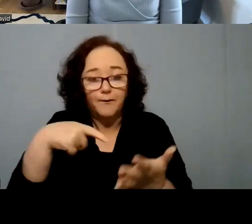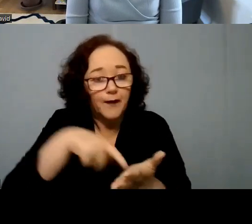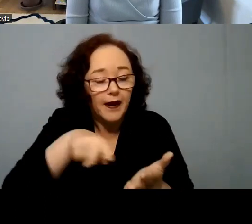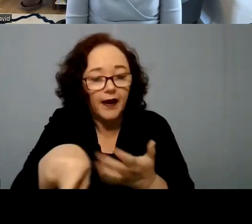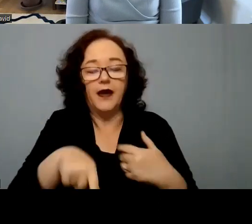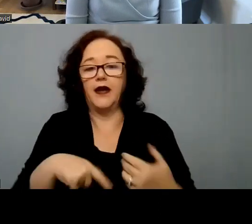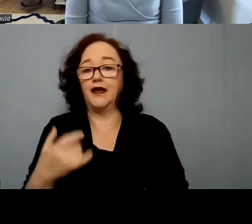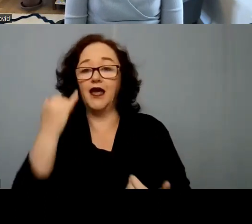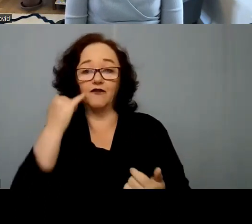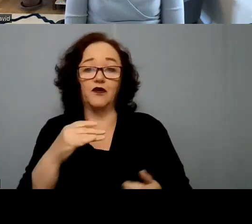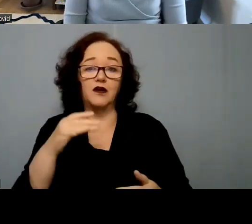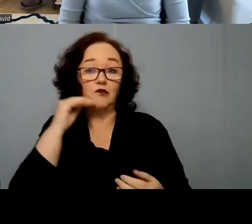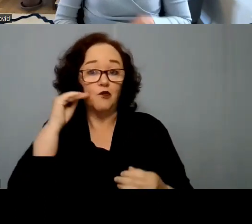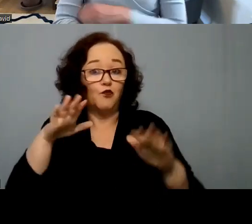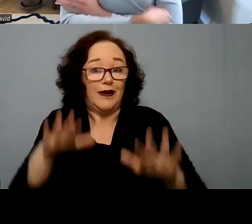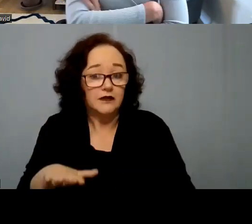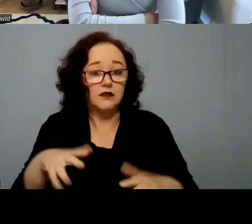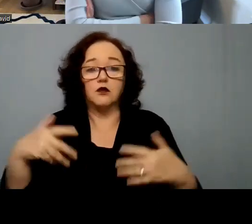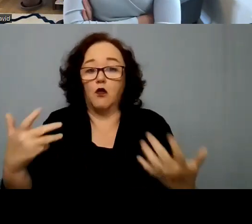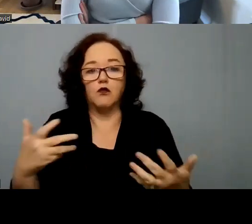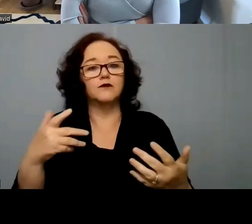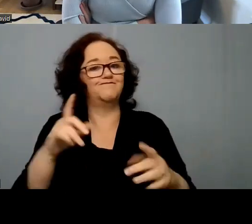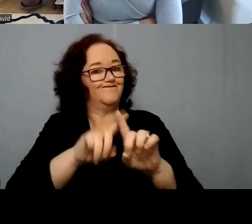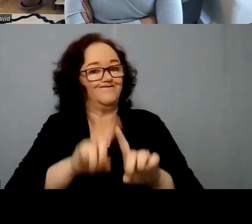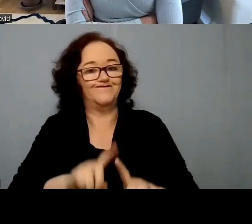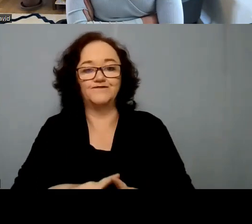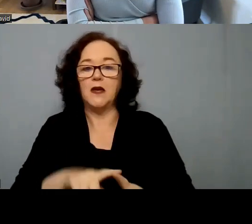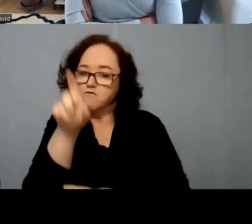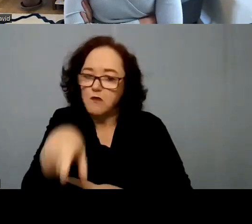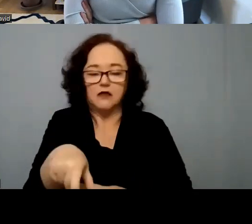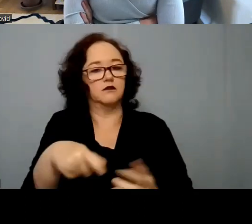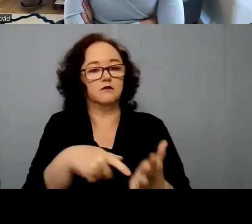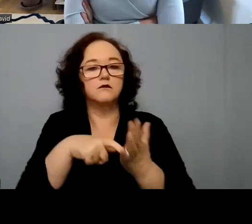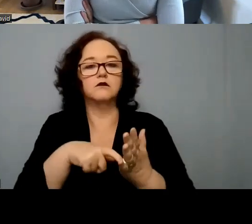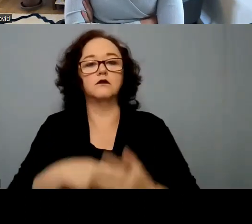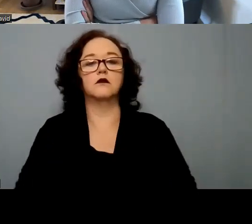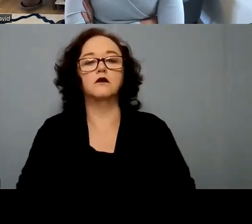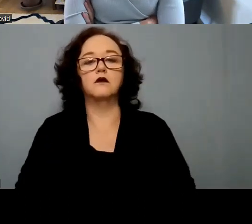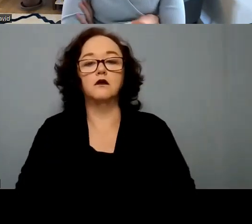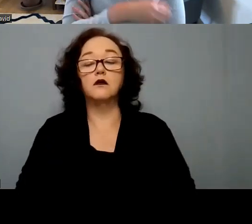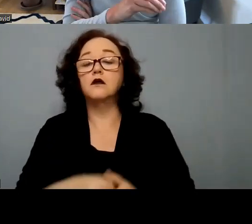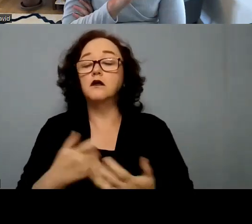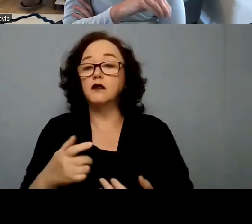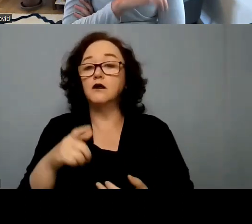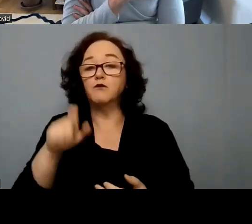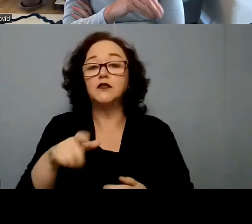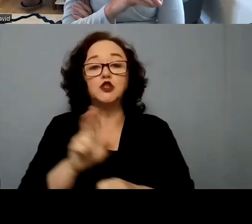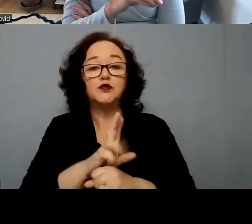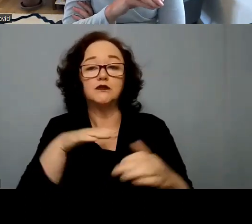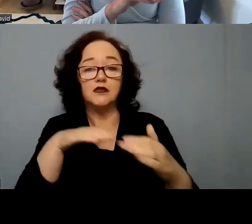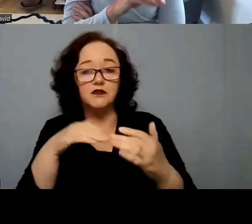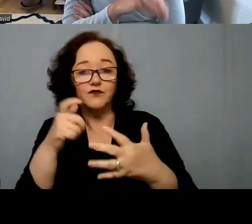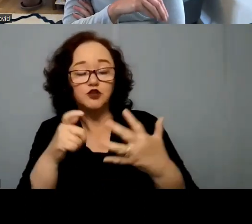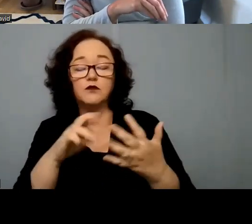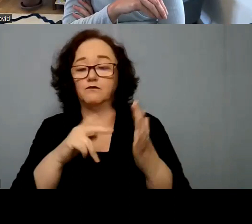residence, or anything else. They have to meet timeliness of access standards. That includes being able to provide immediate